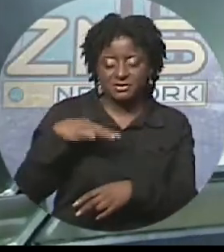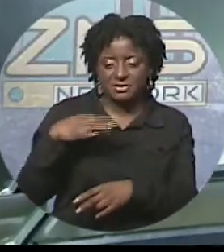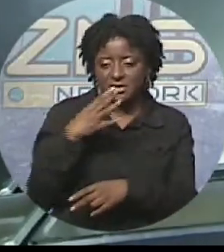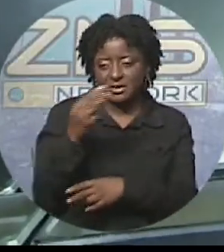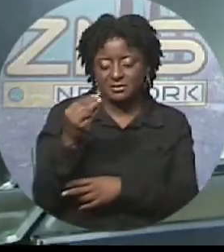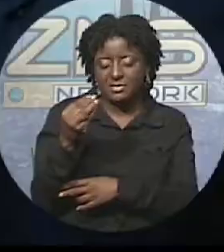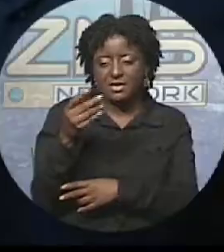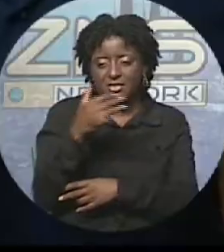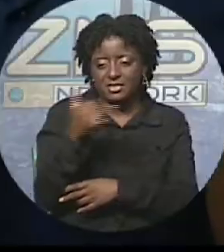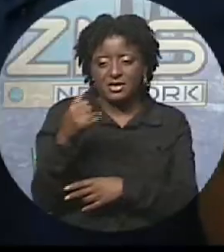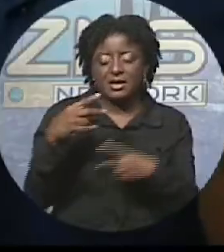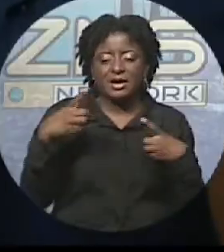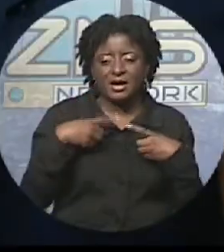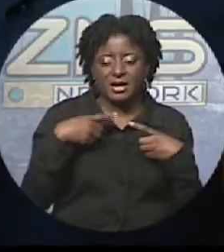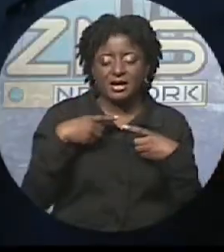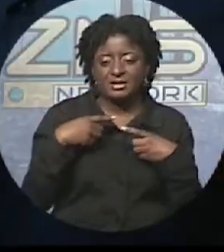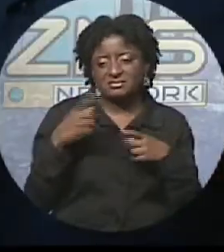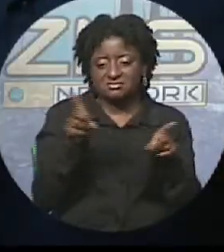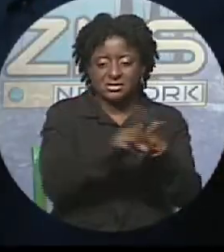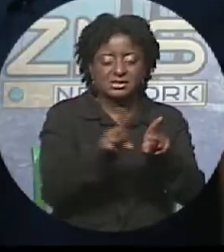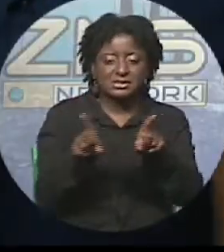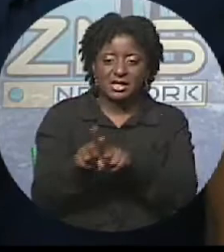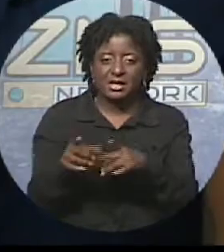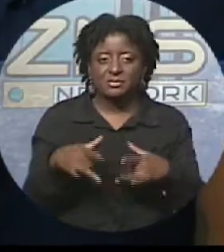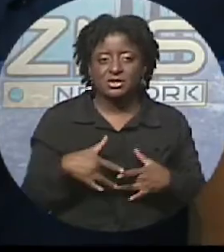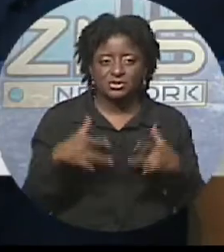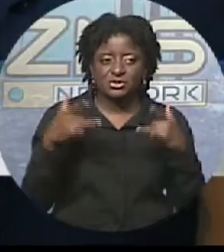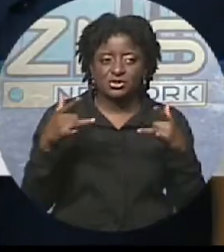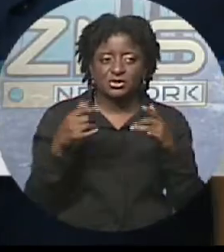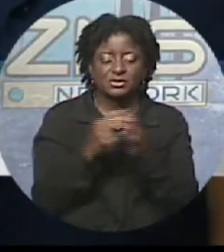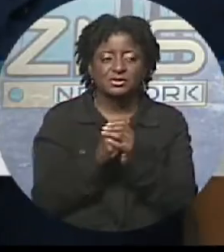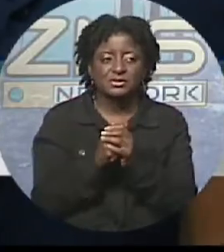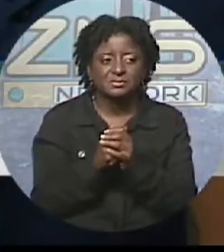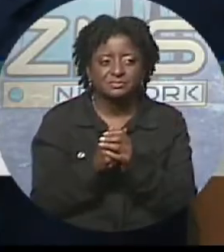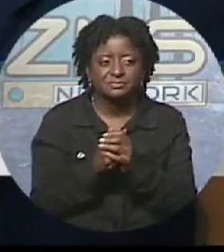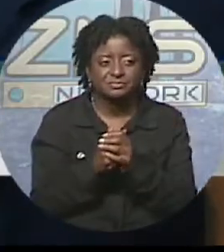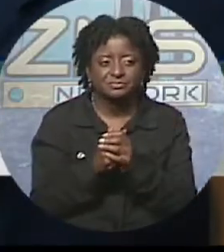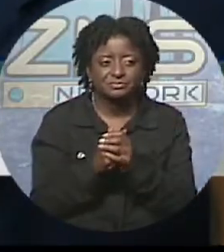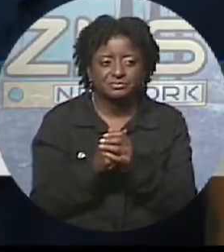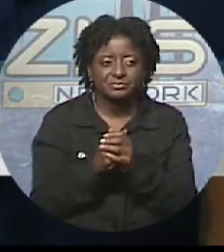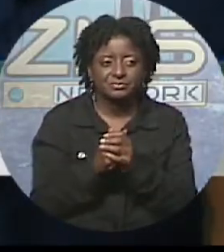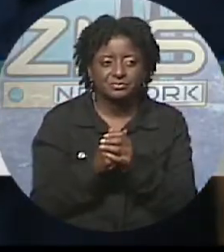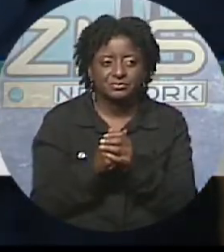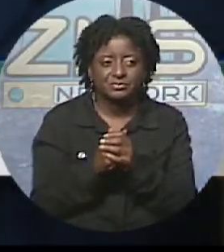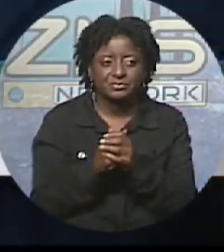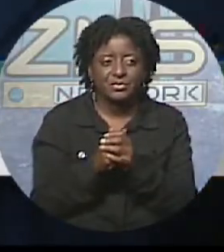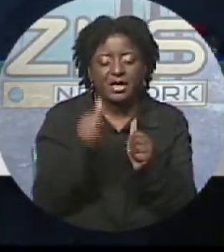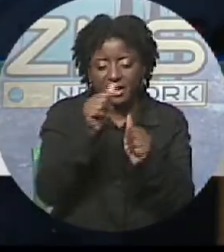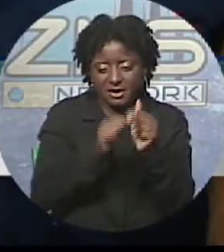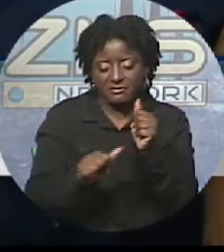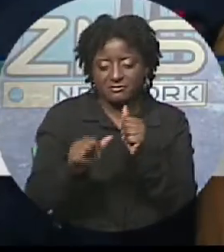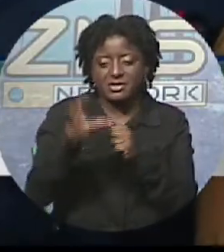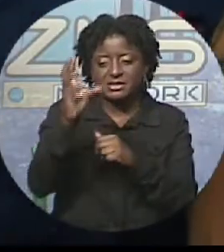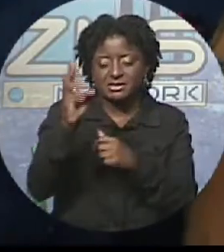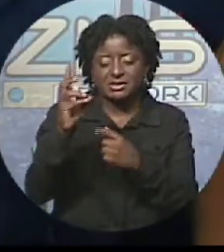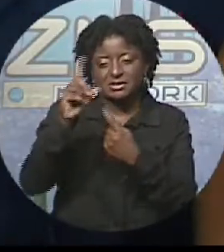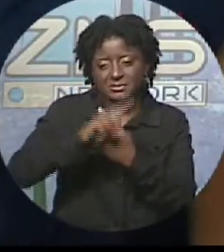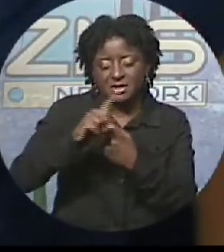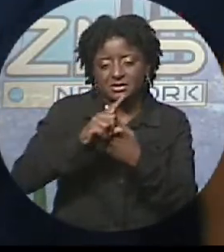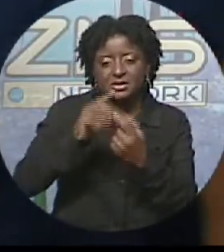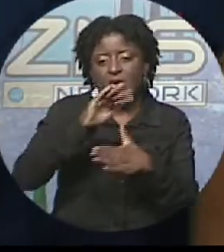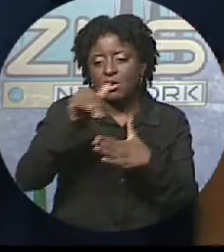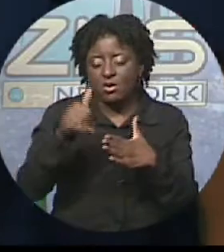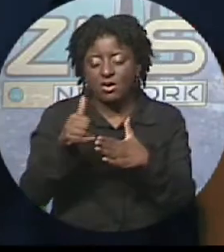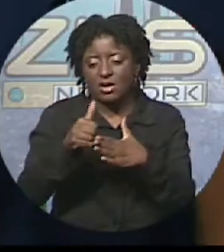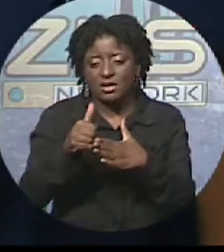similar concerns. To get our extinguishers checked on a regular schedule every 6 months, and all our staff are all